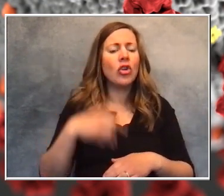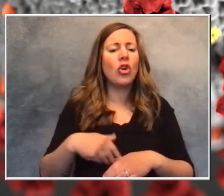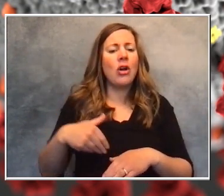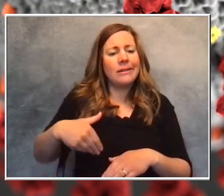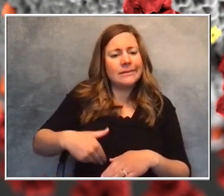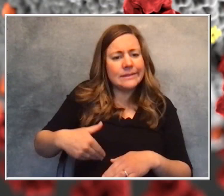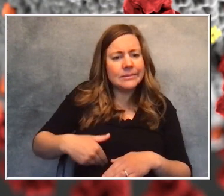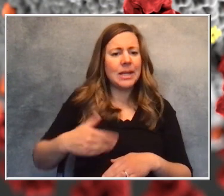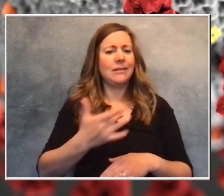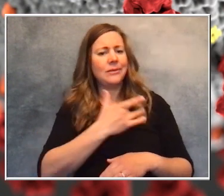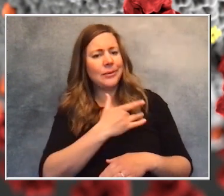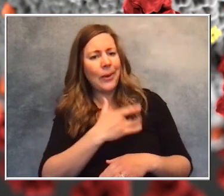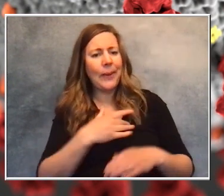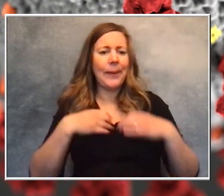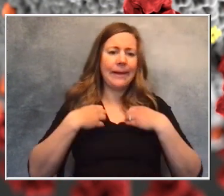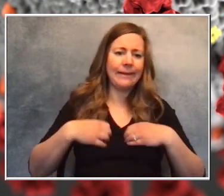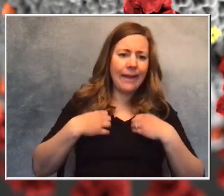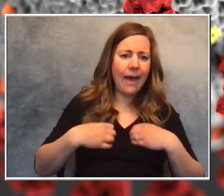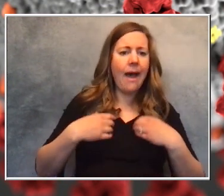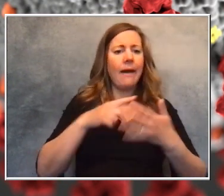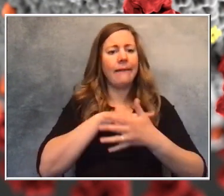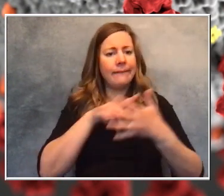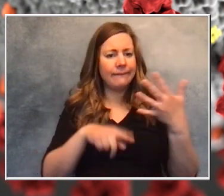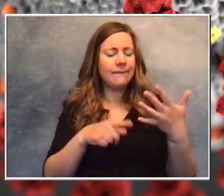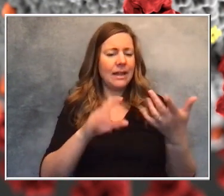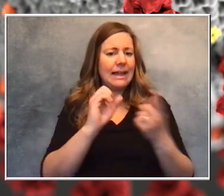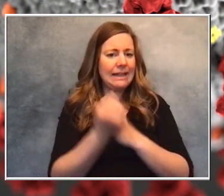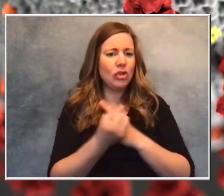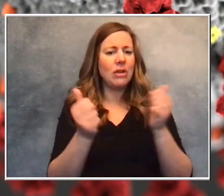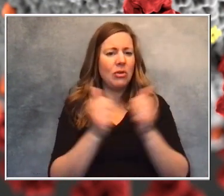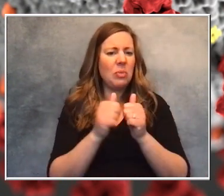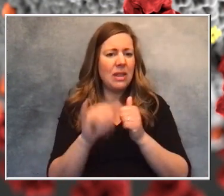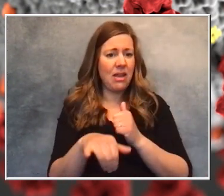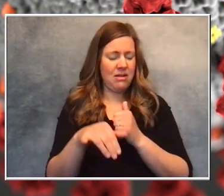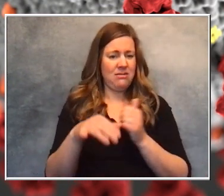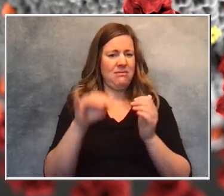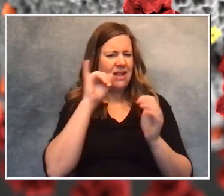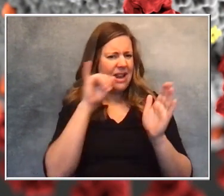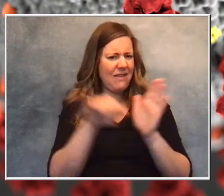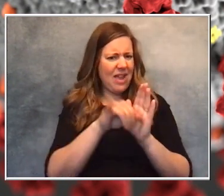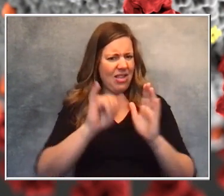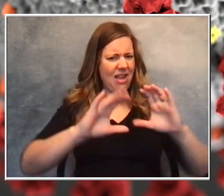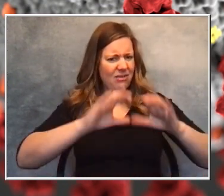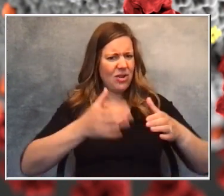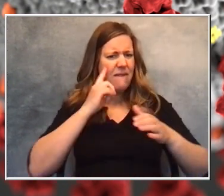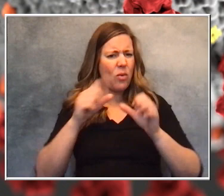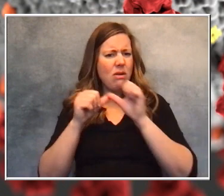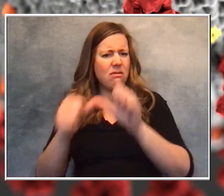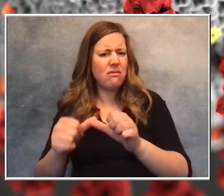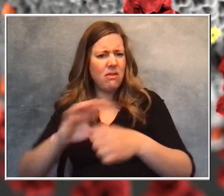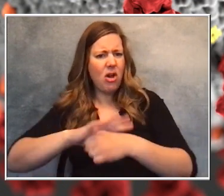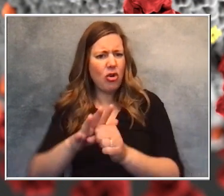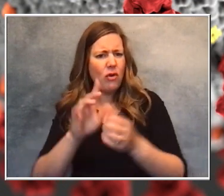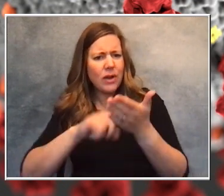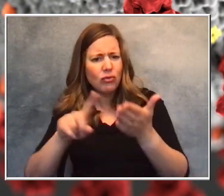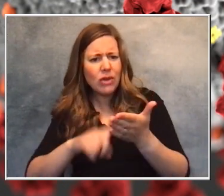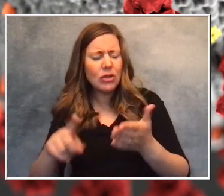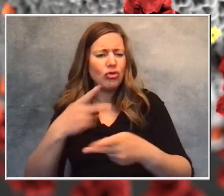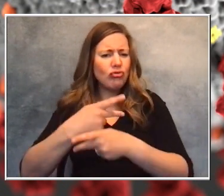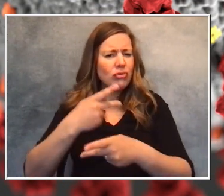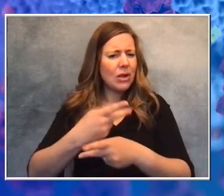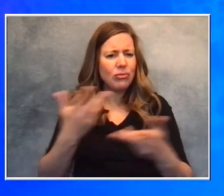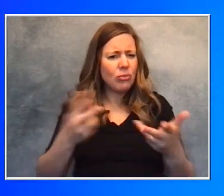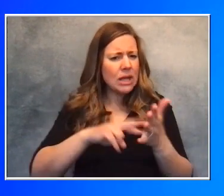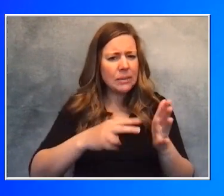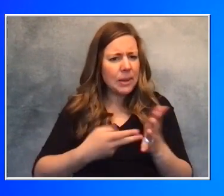conditions, coming heart, gut, etc. What does the identification of these clusters mean for long COVID research and clinical care? Well, they're critically important,